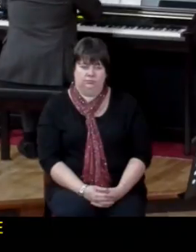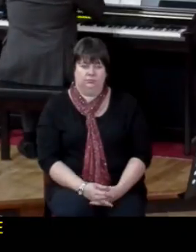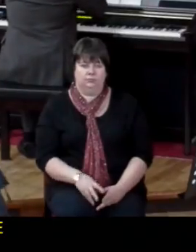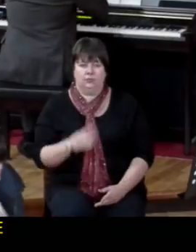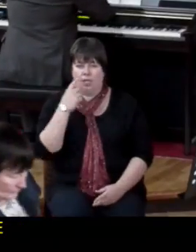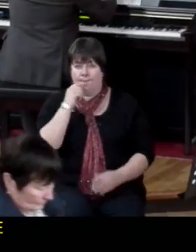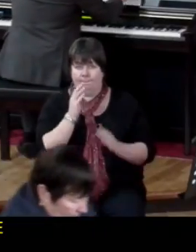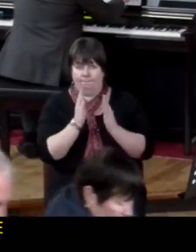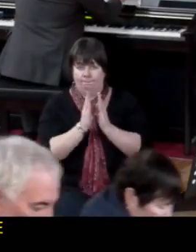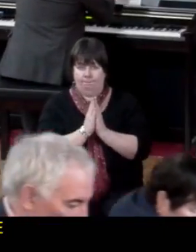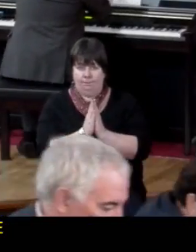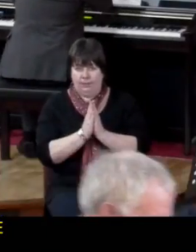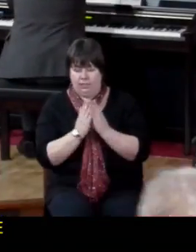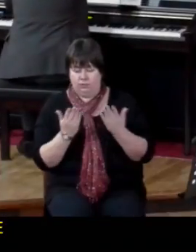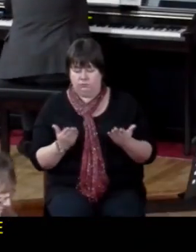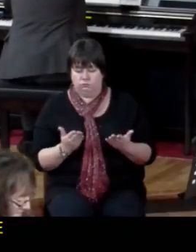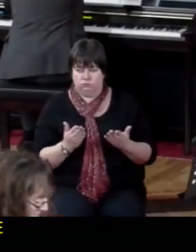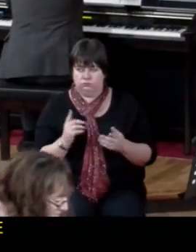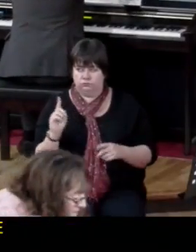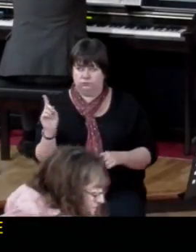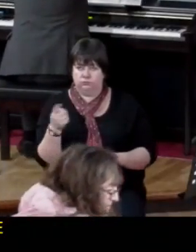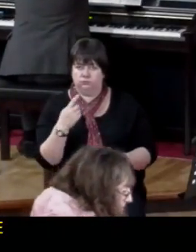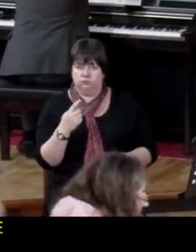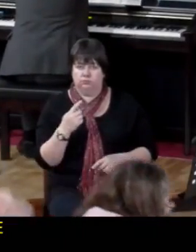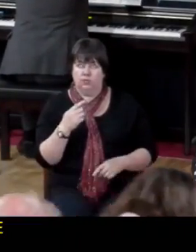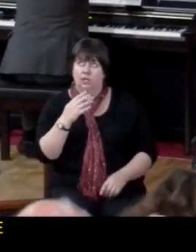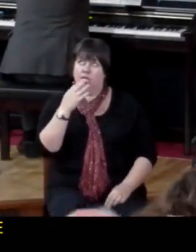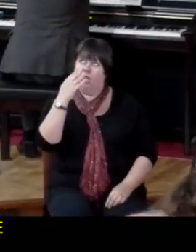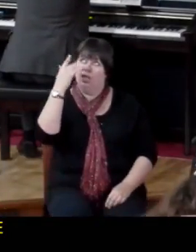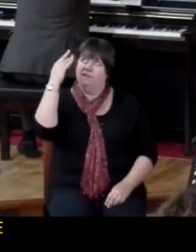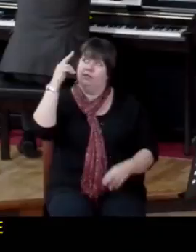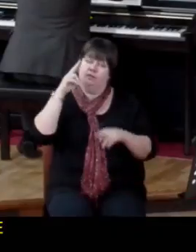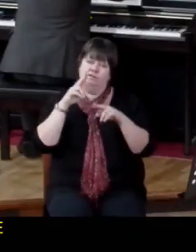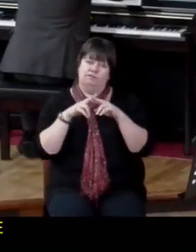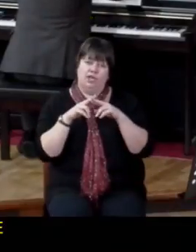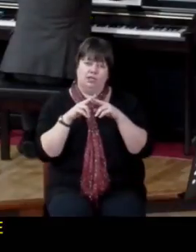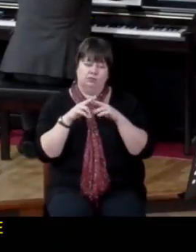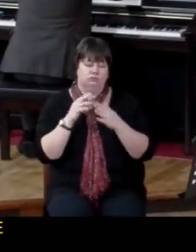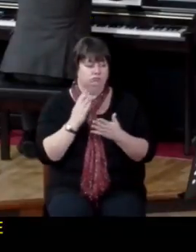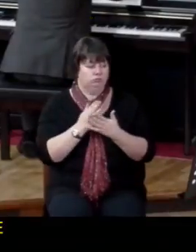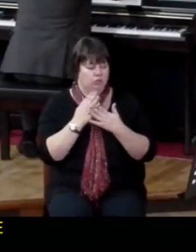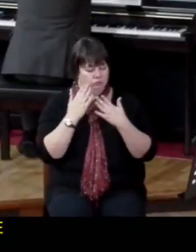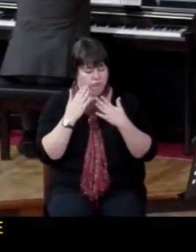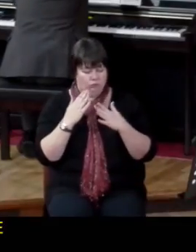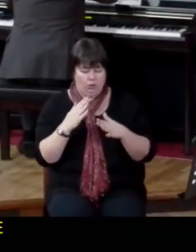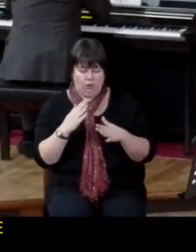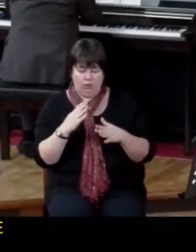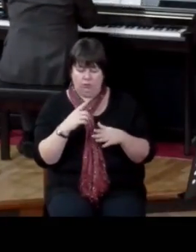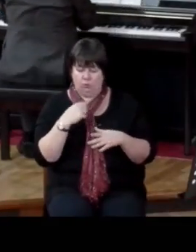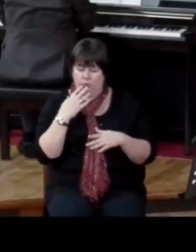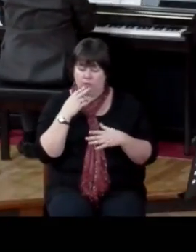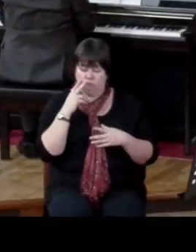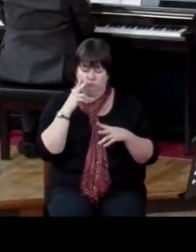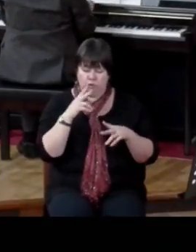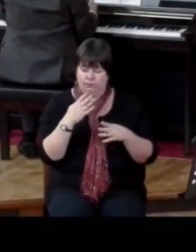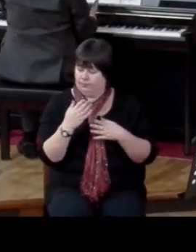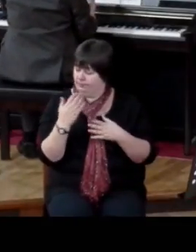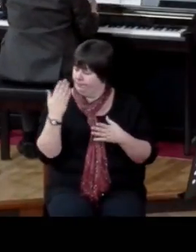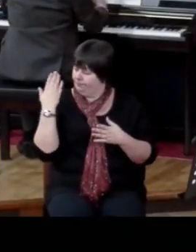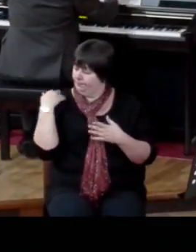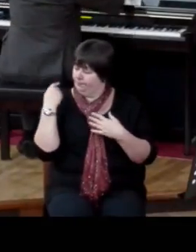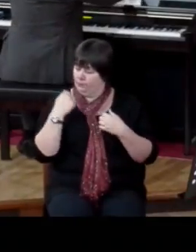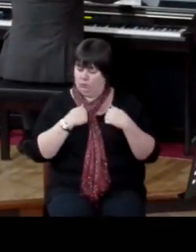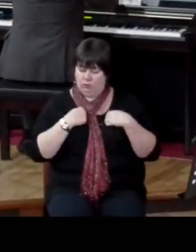Let's pray together, shall we? Heavenly Father, it is an honour to look back upon our lives and to